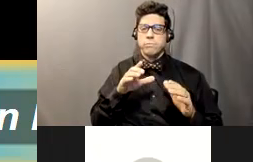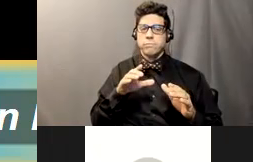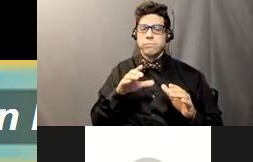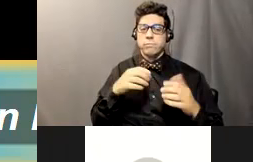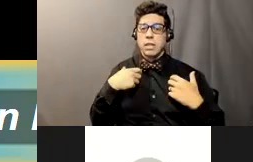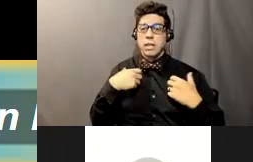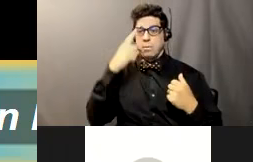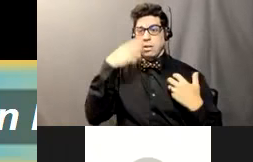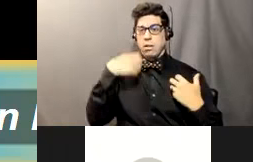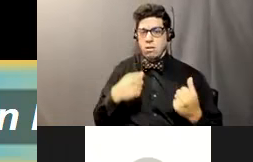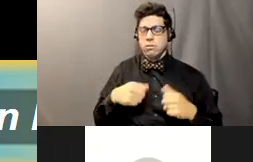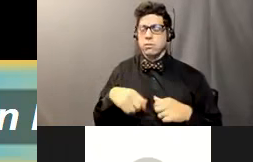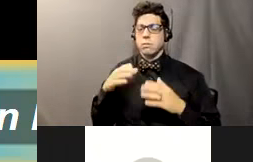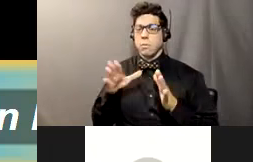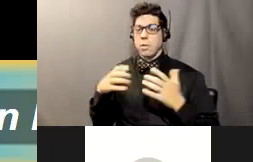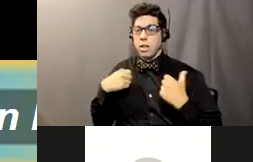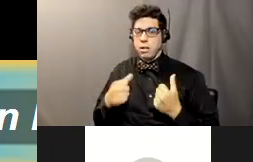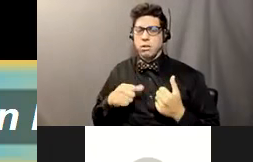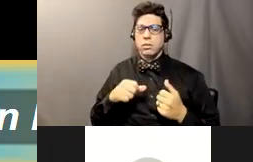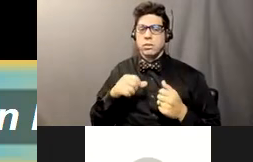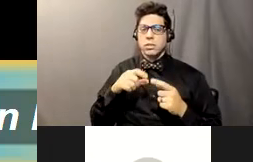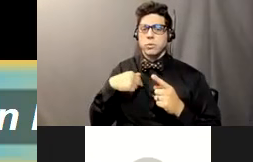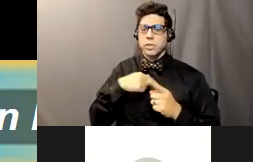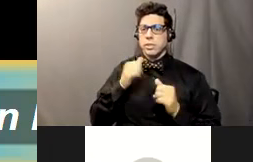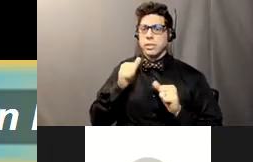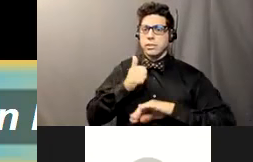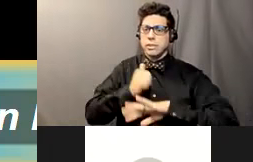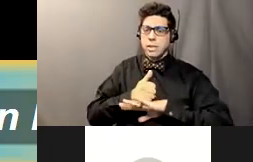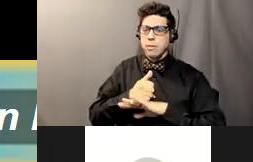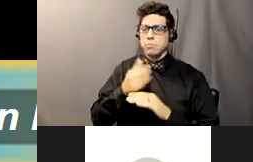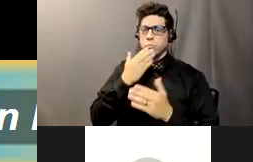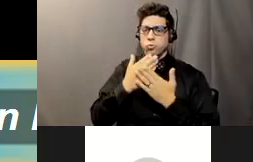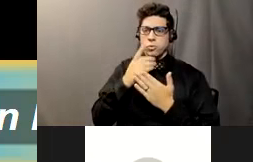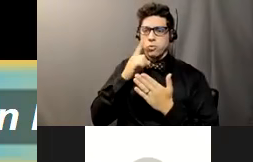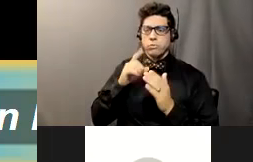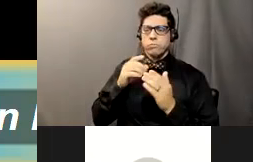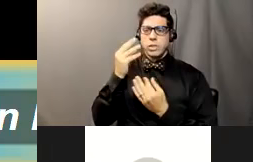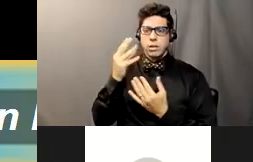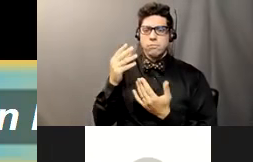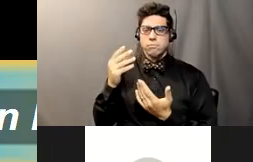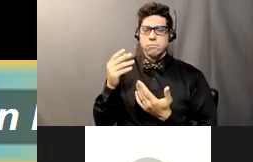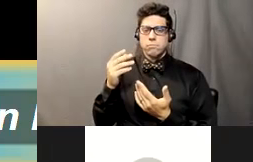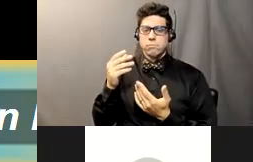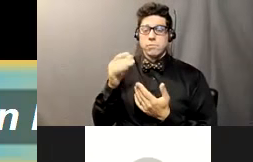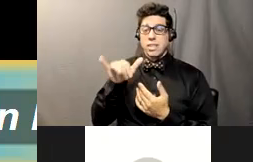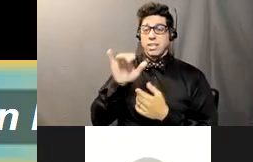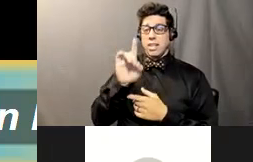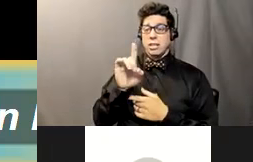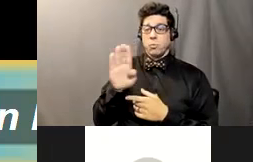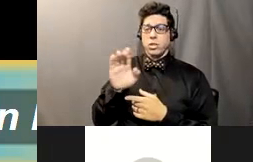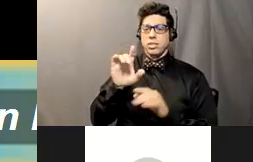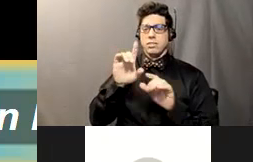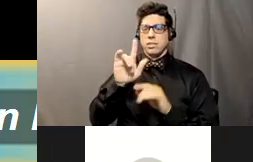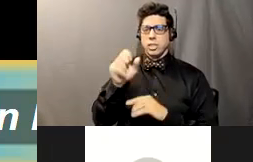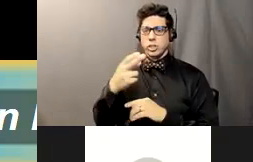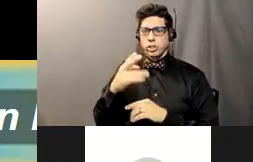data sources that are available in order to create data briefs. A dashboard was also created to help provide